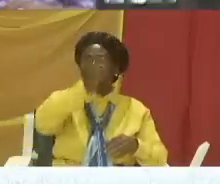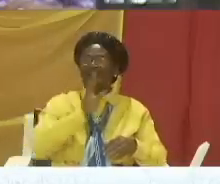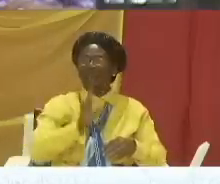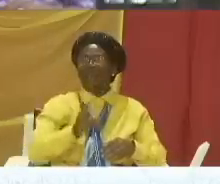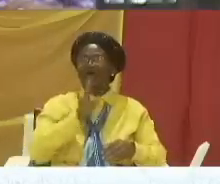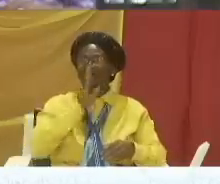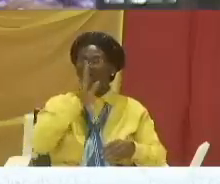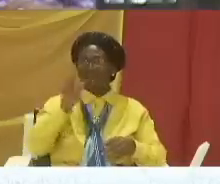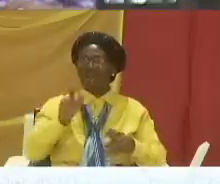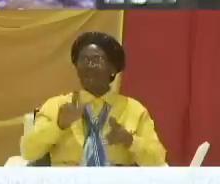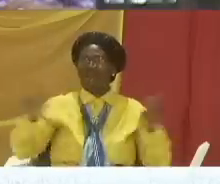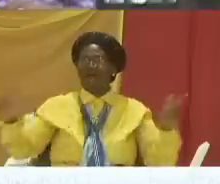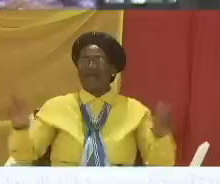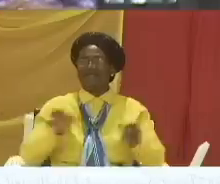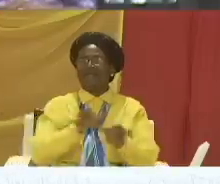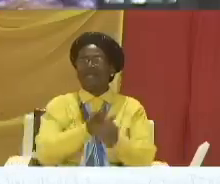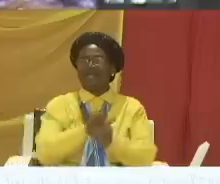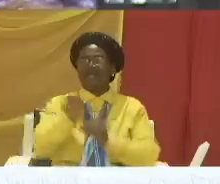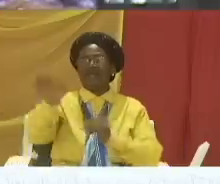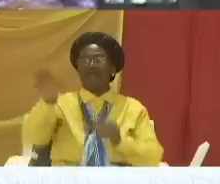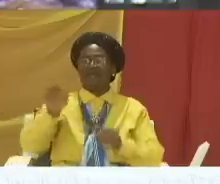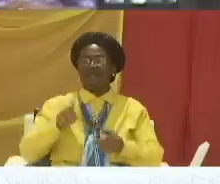But we want to try